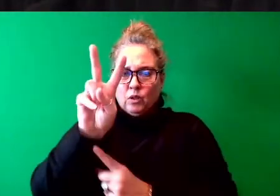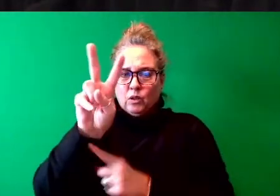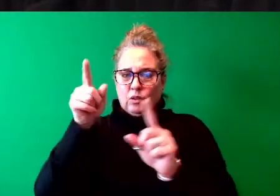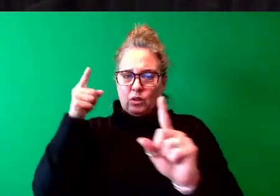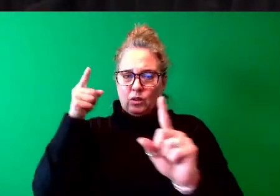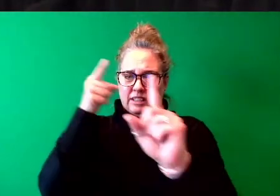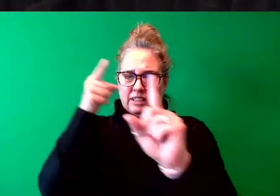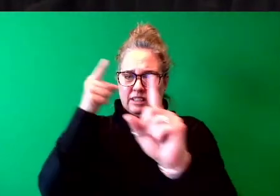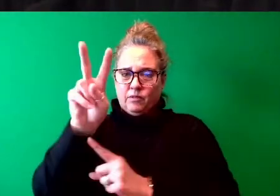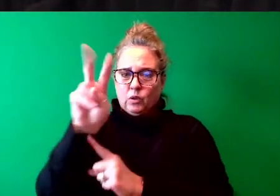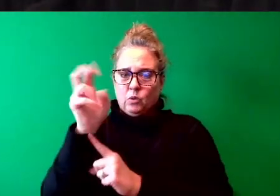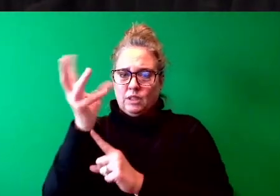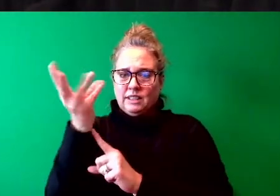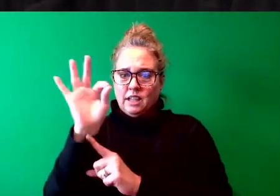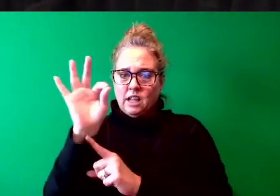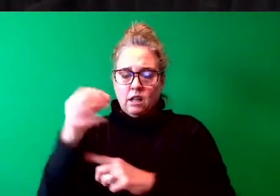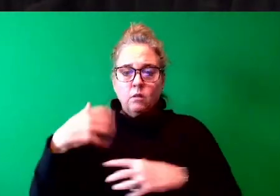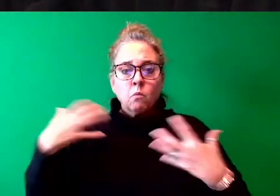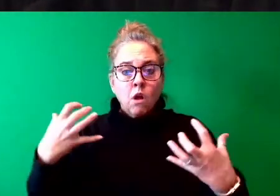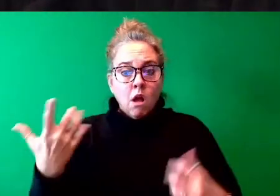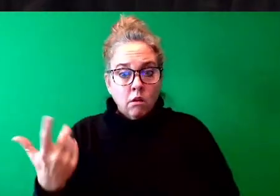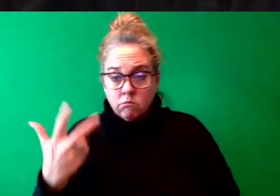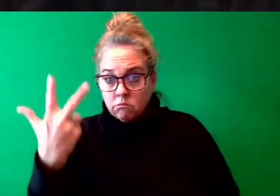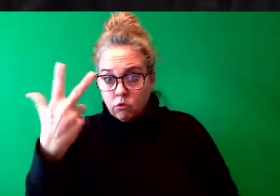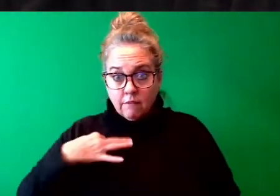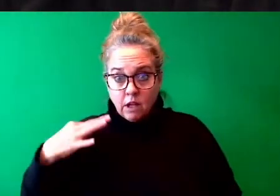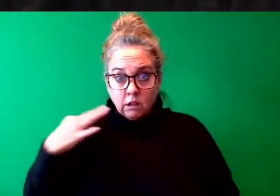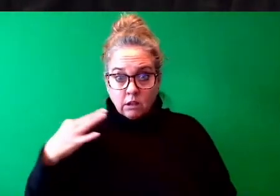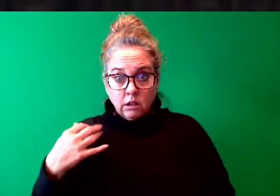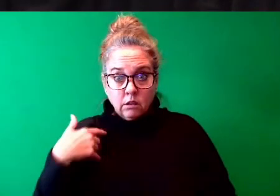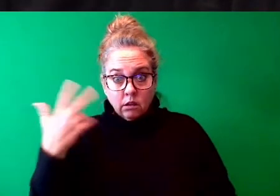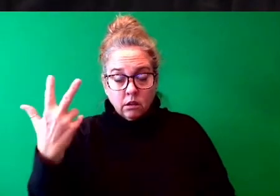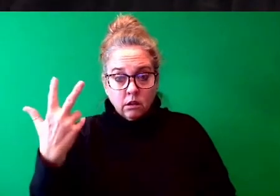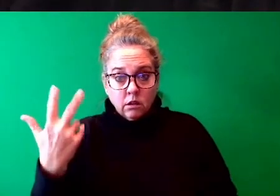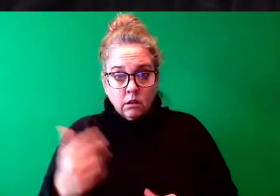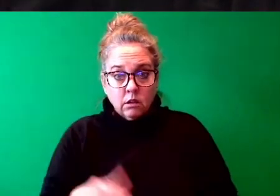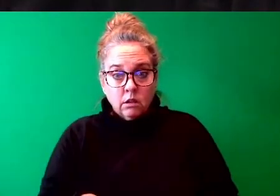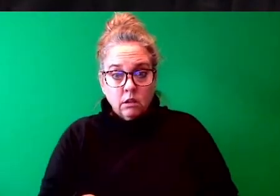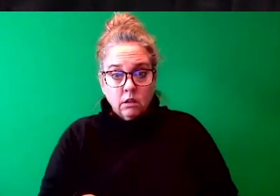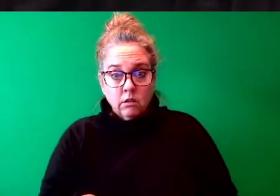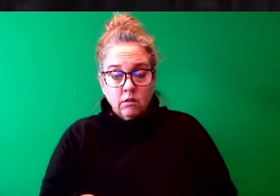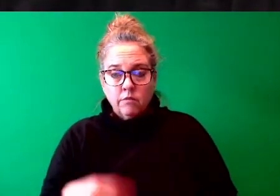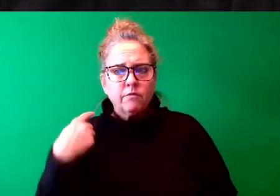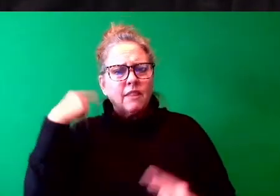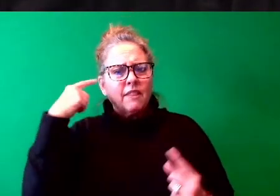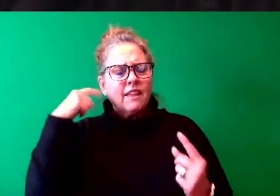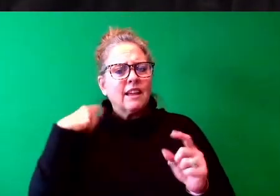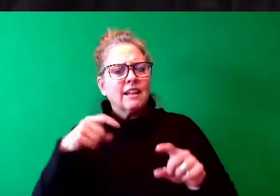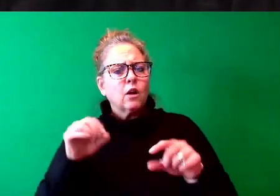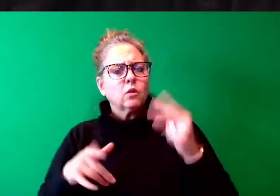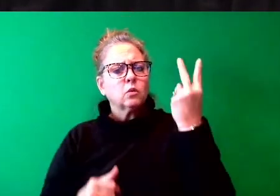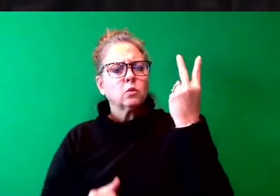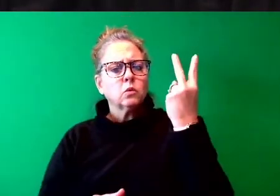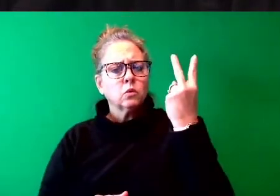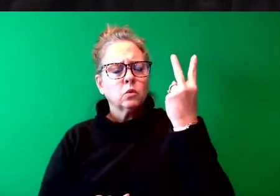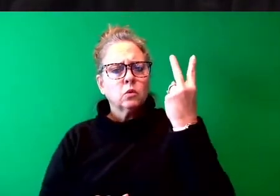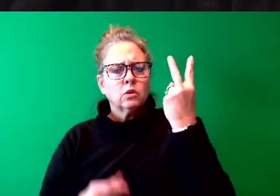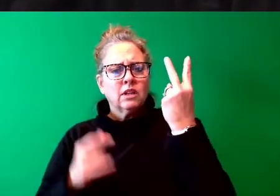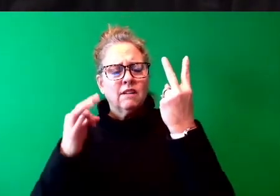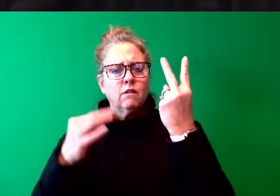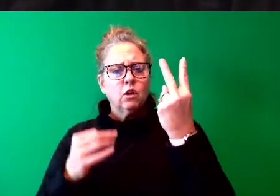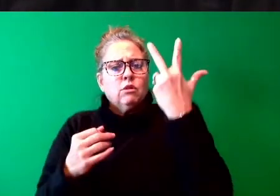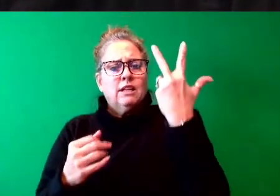we need 2 because if we have 3, it's a quorum. So Kari, I know you have interest. 2, okay.